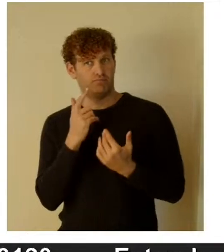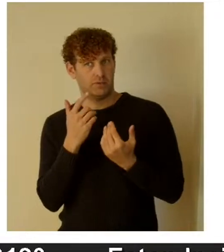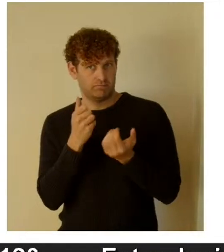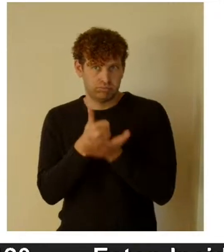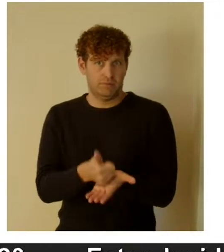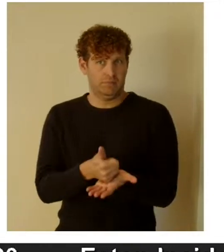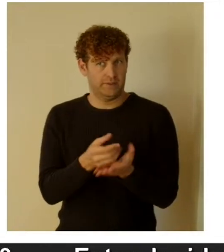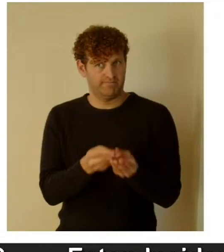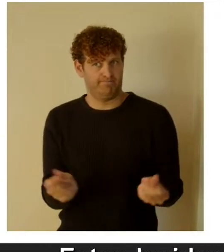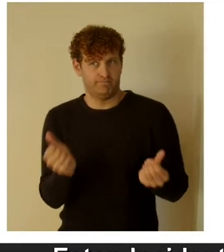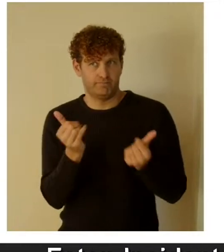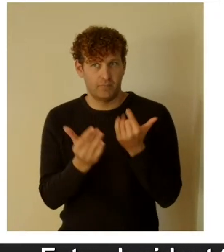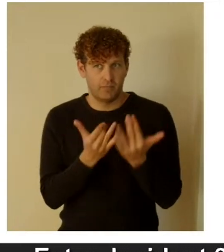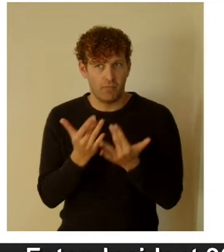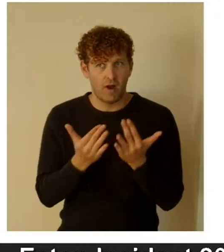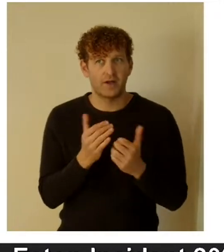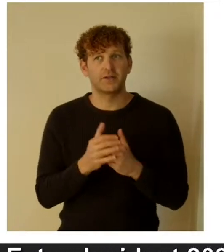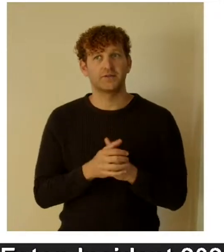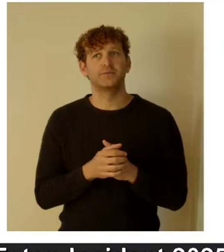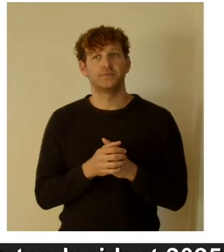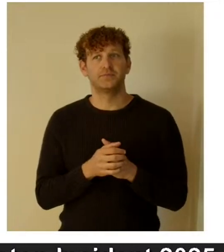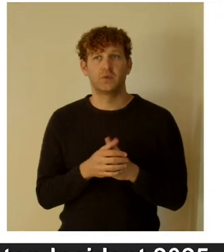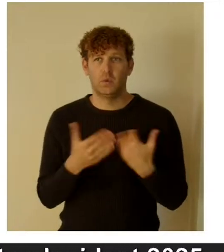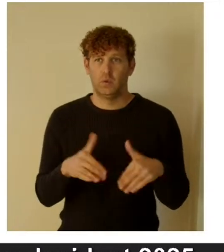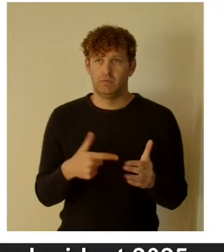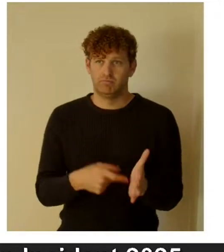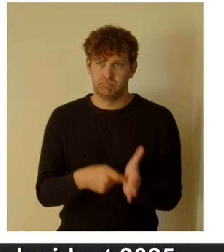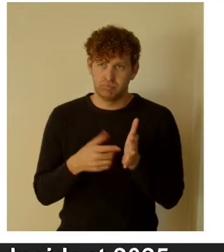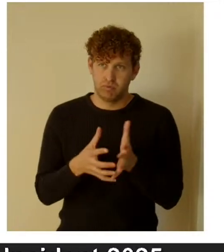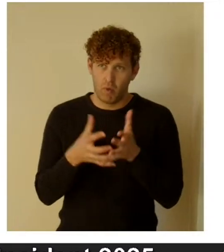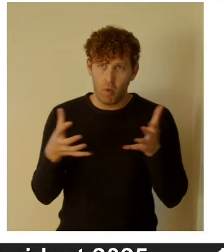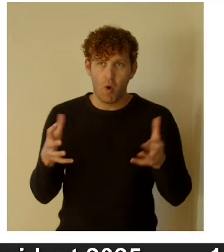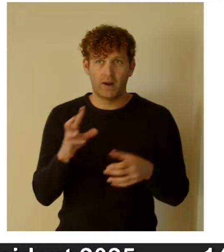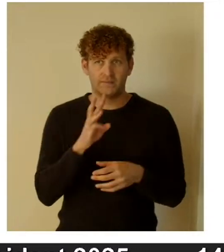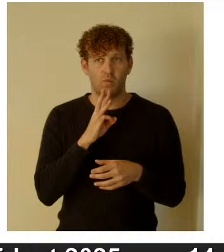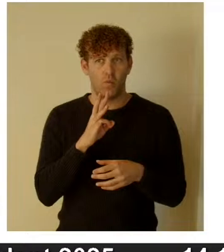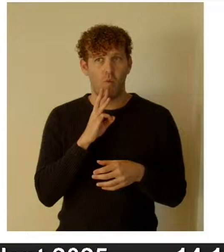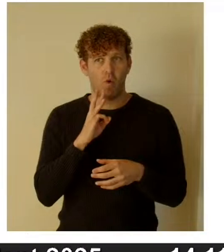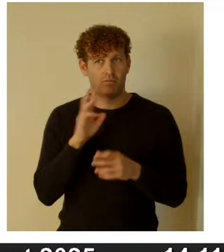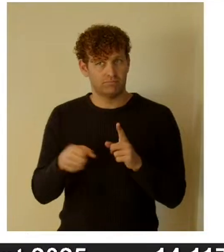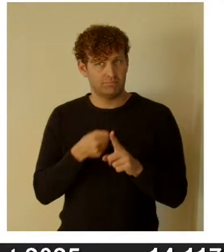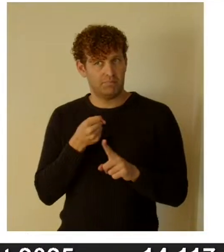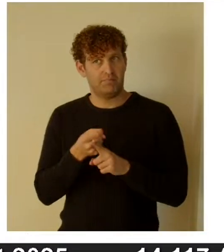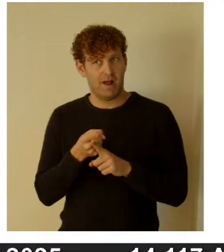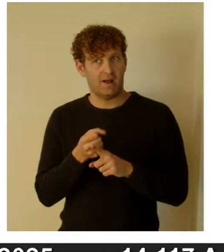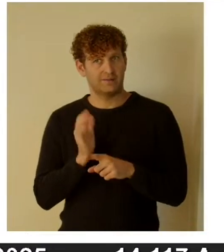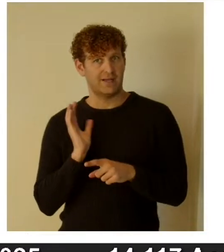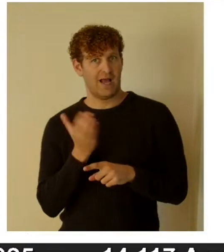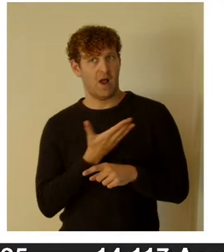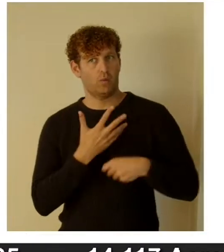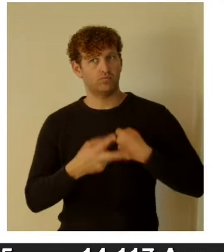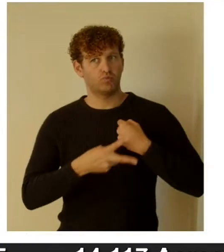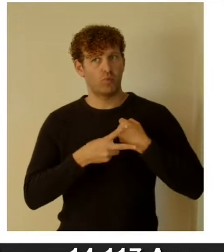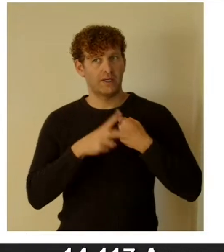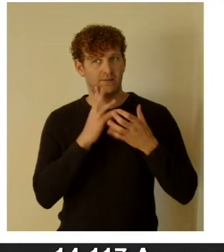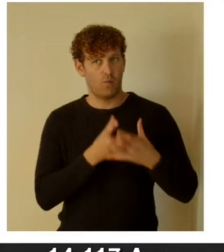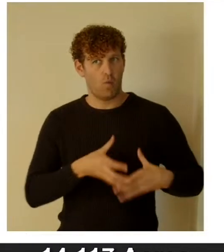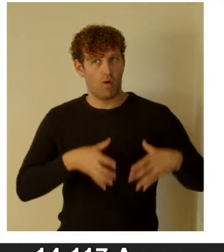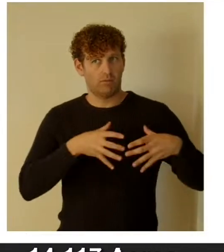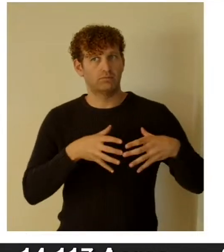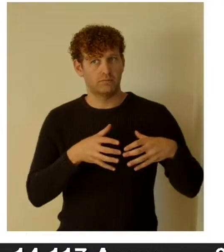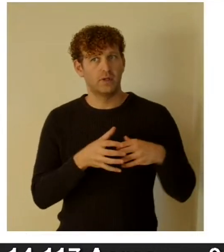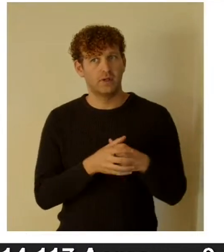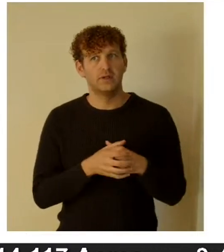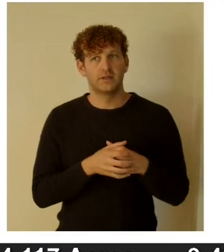lot of water. It can put a strain on the water system. And in fact, in this case, the water systems in your area were also